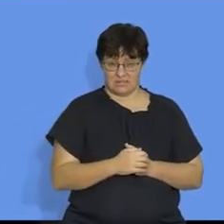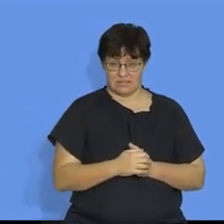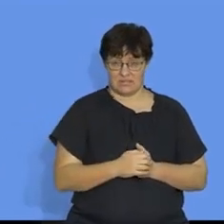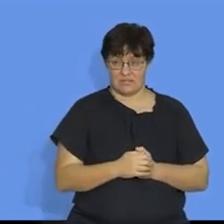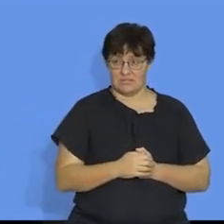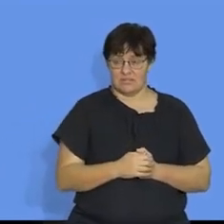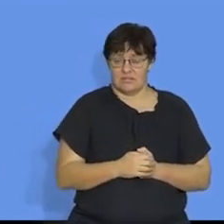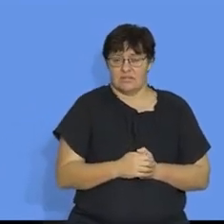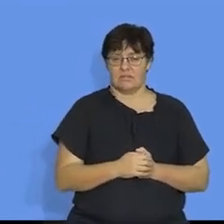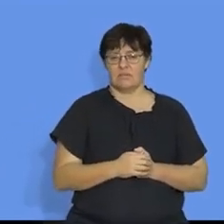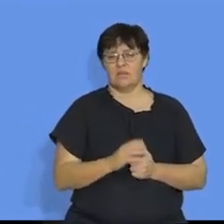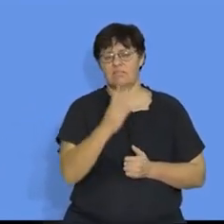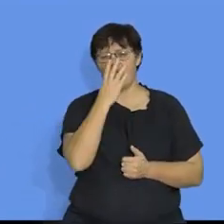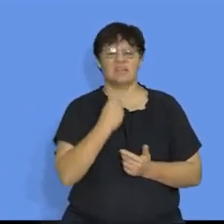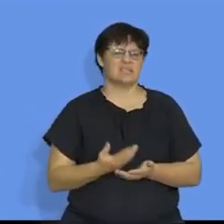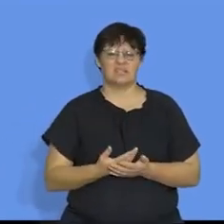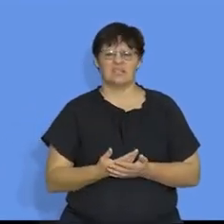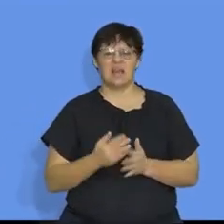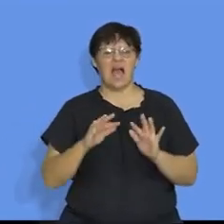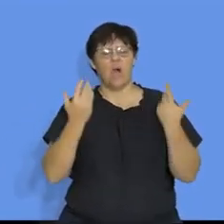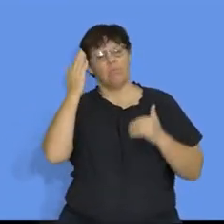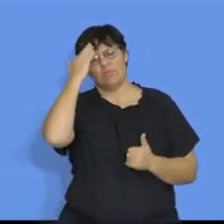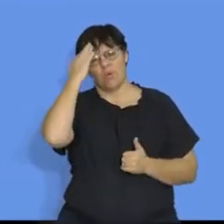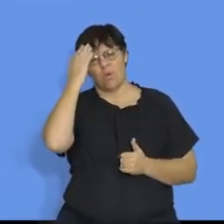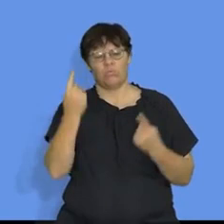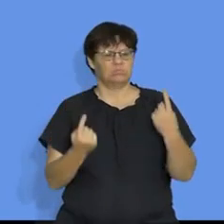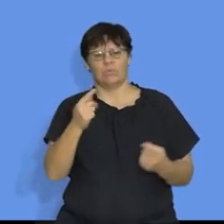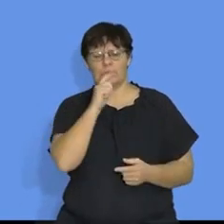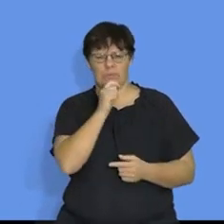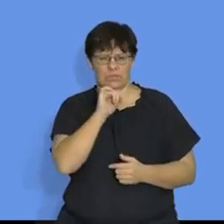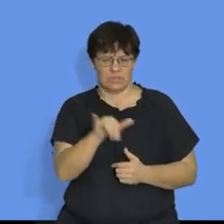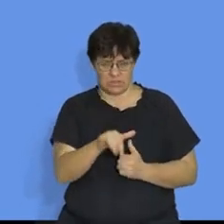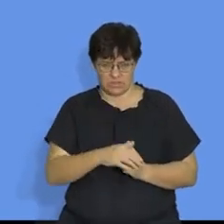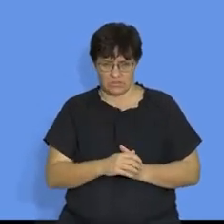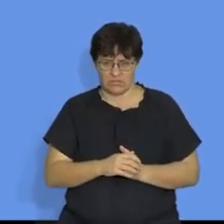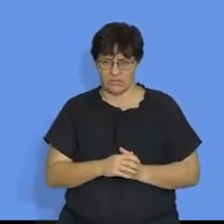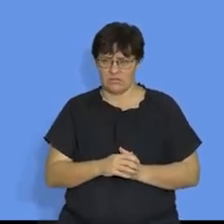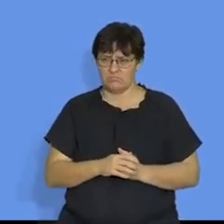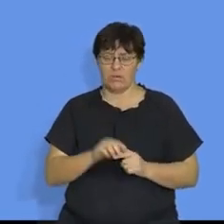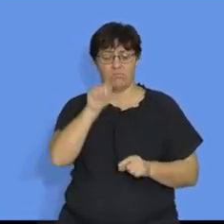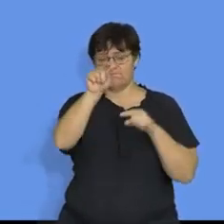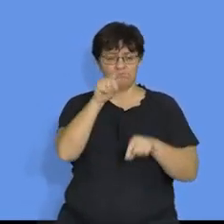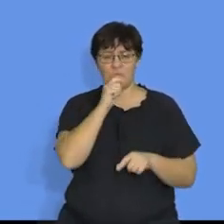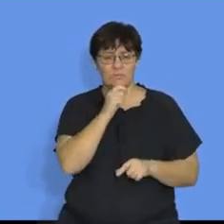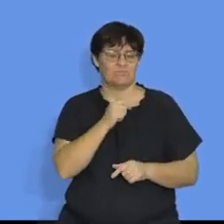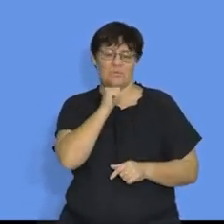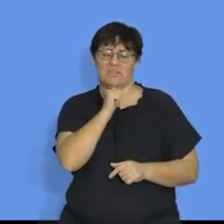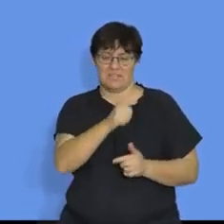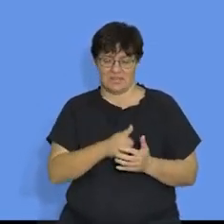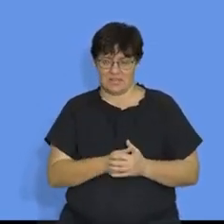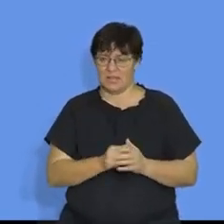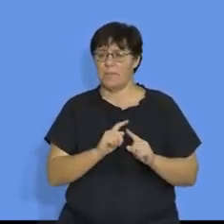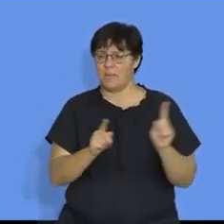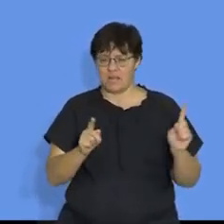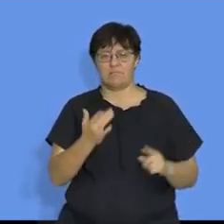example. But you might be asking, how do I know which one to use? It actually doesn't matter which one you use. However,